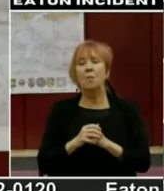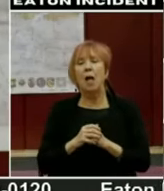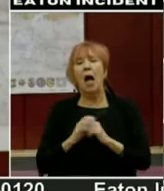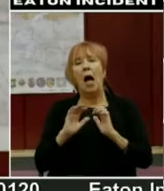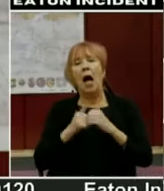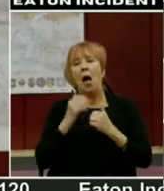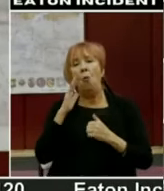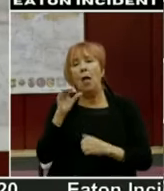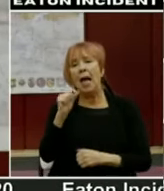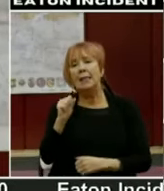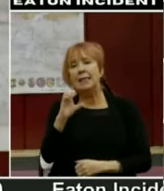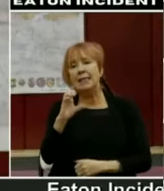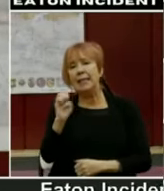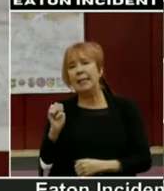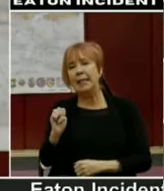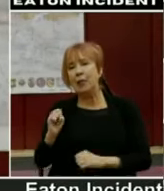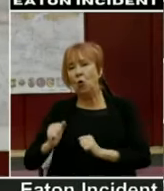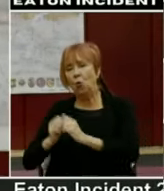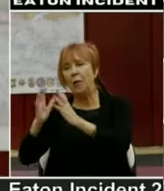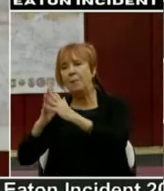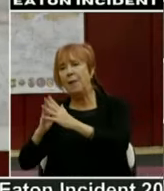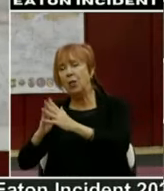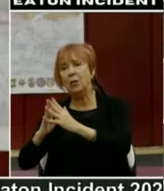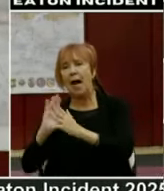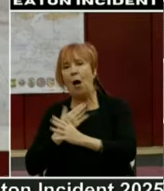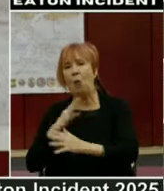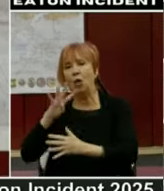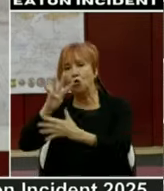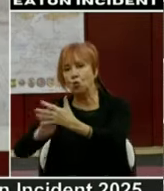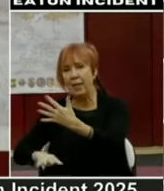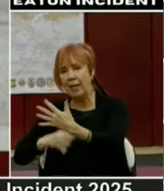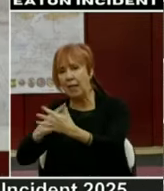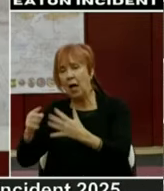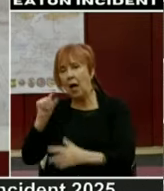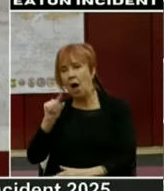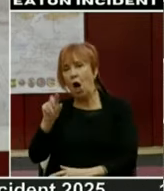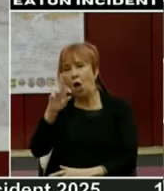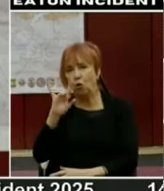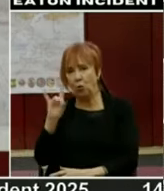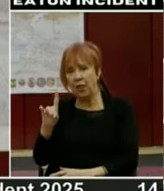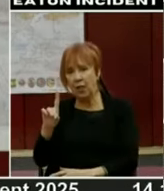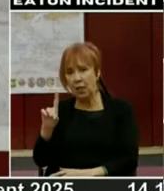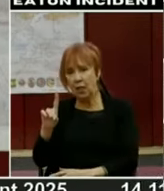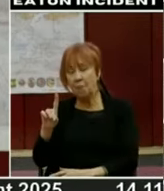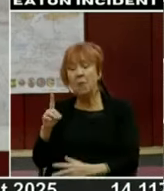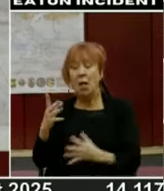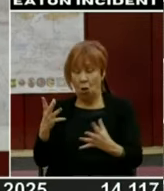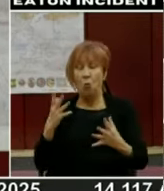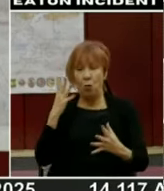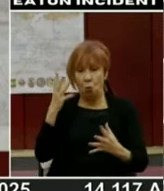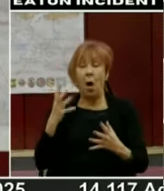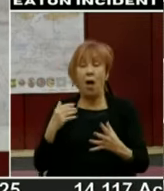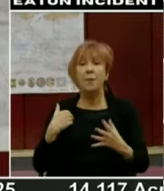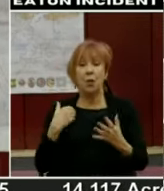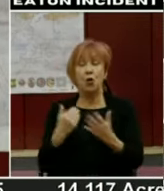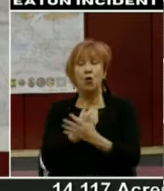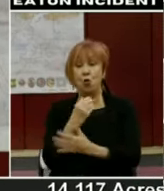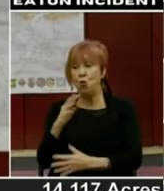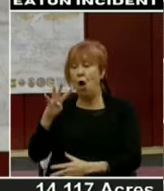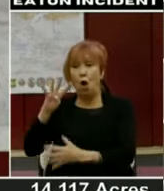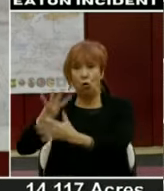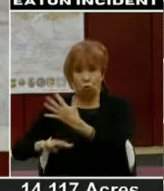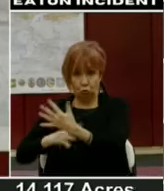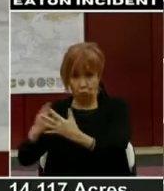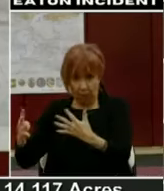Altadena community. We want the grid to be better. We want it to be more resilient. So what we will be doing is we will be rebuilding